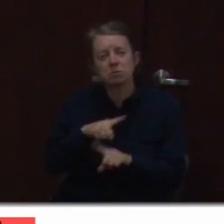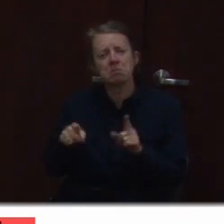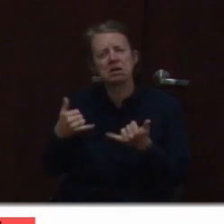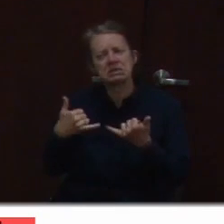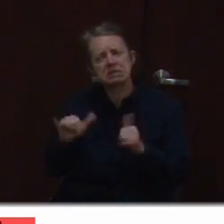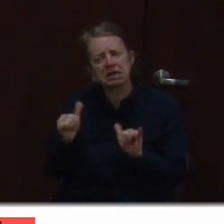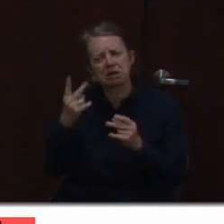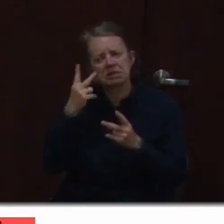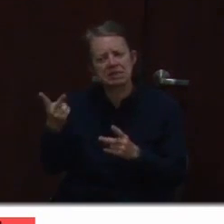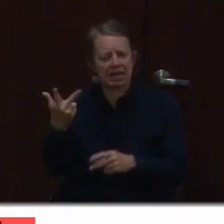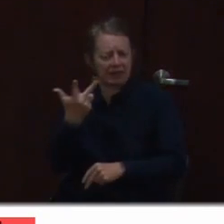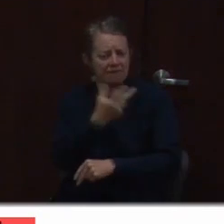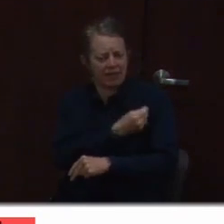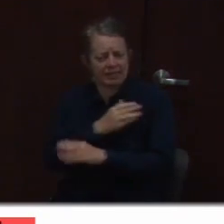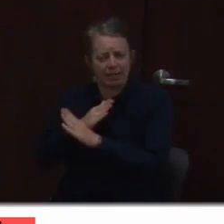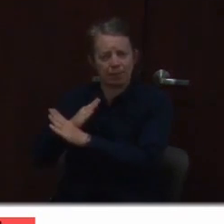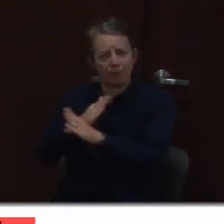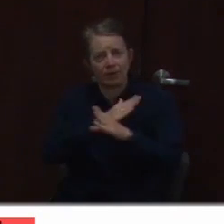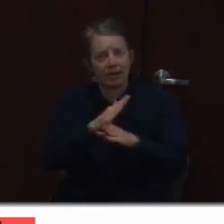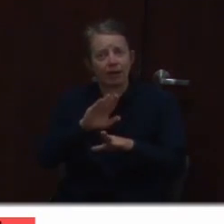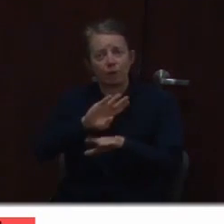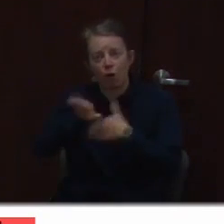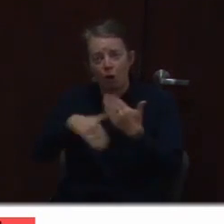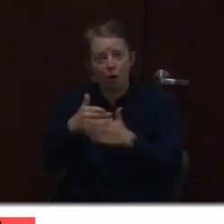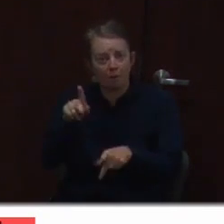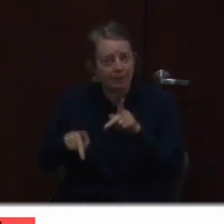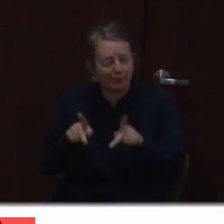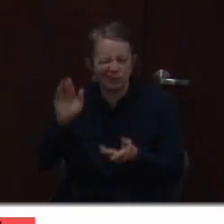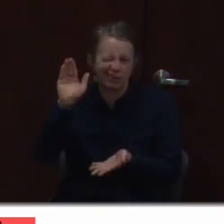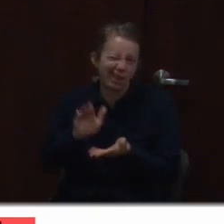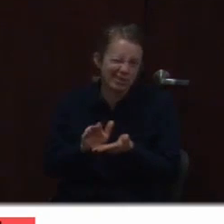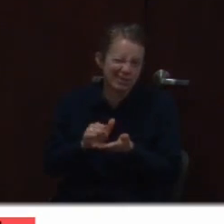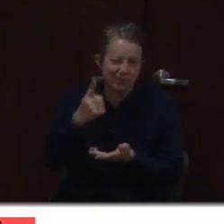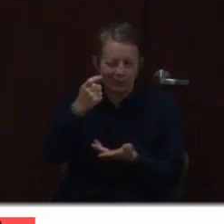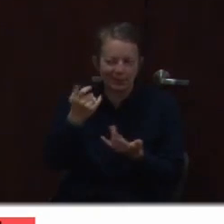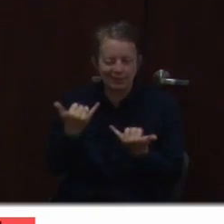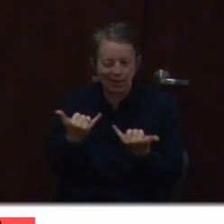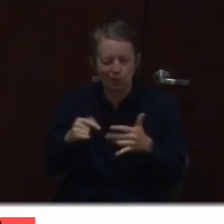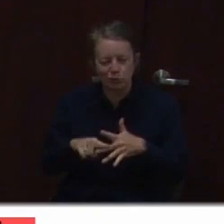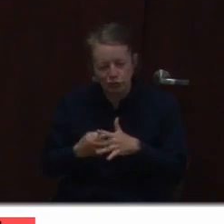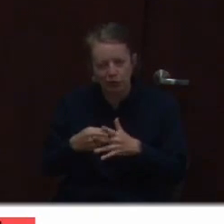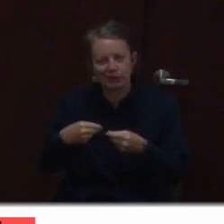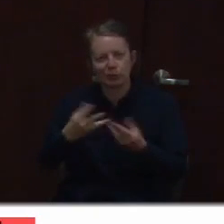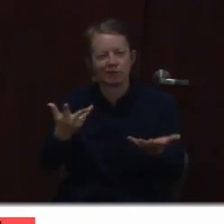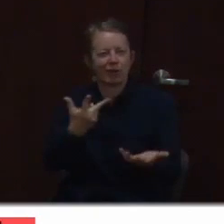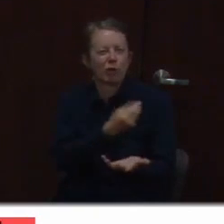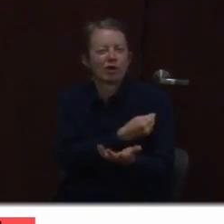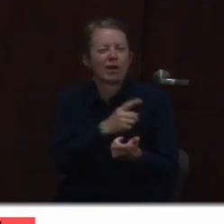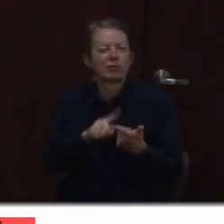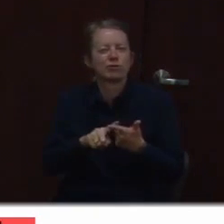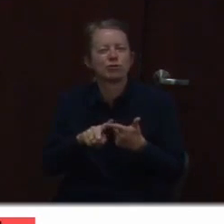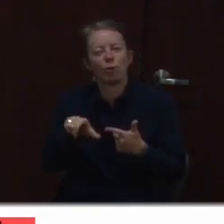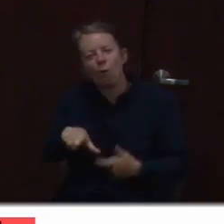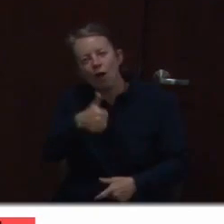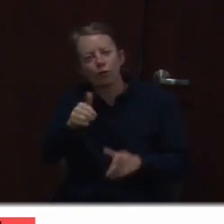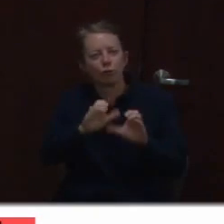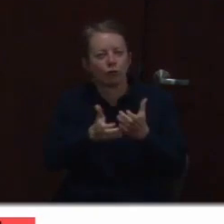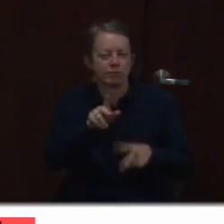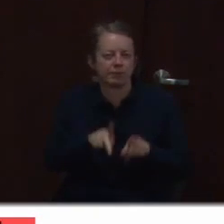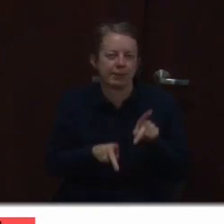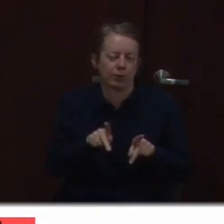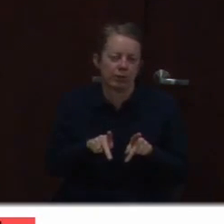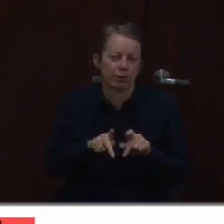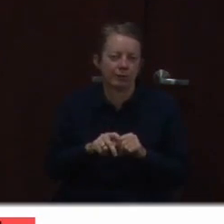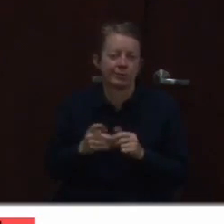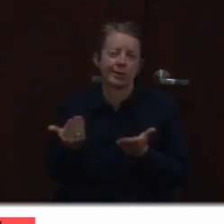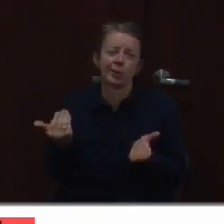the general population for vaccine rollout because we're just starting more of that general population. So that's why, again, it's really important